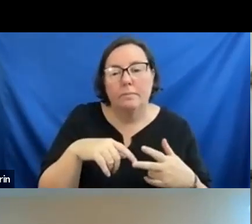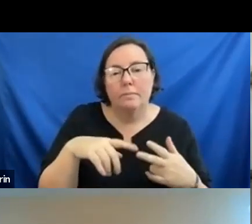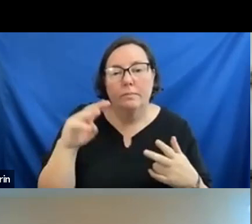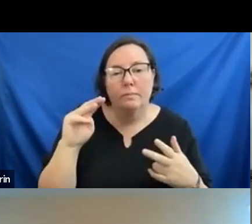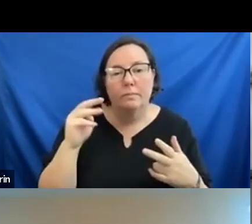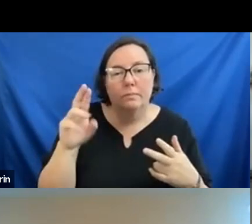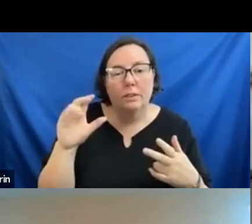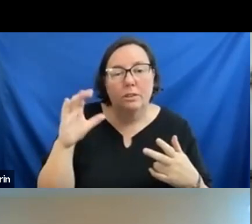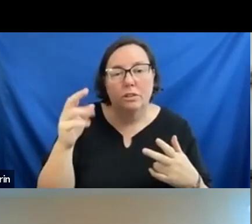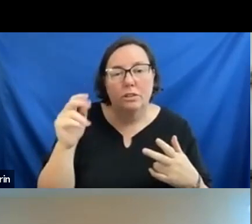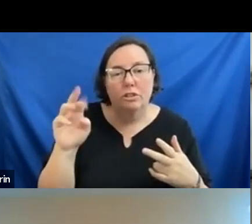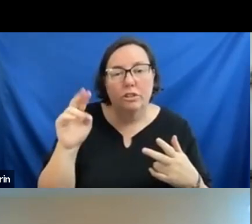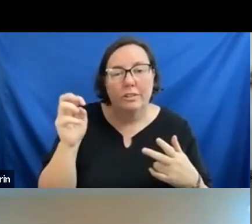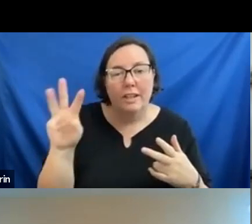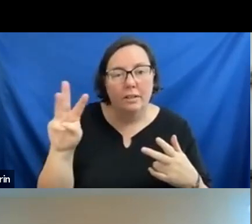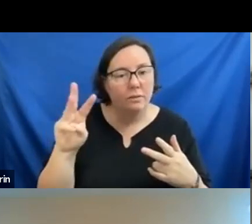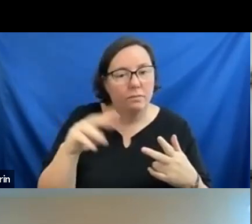Mr. Chernow.